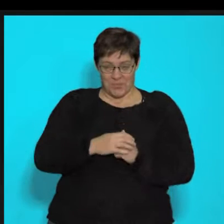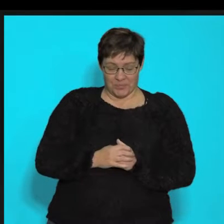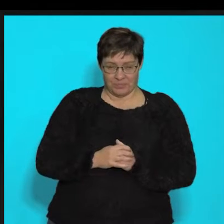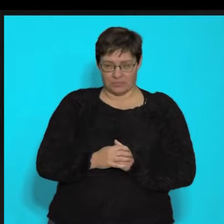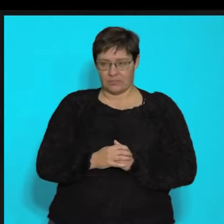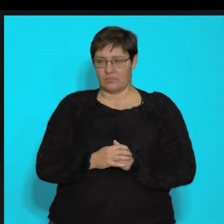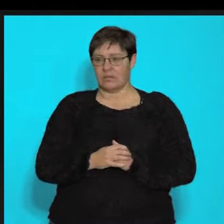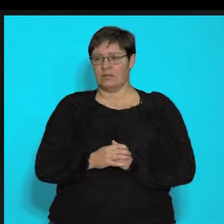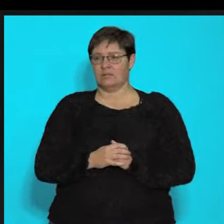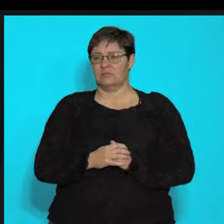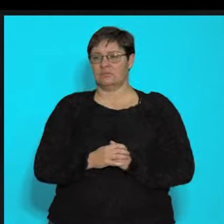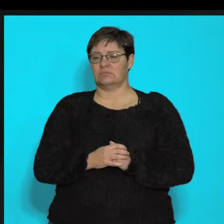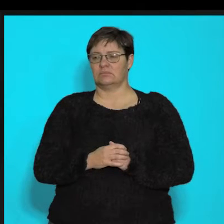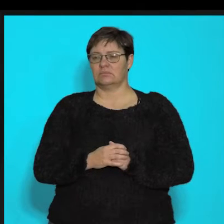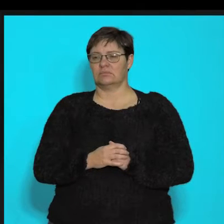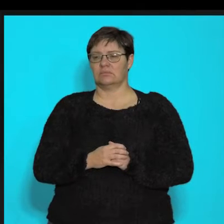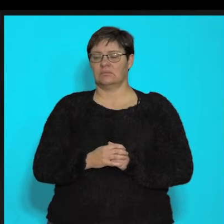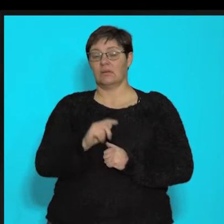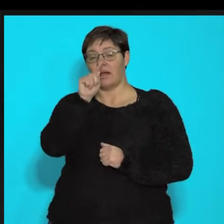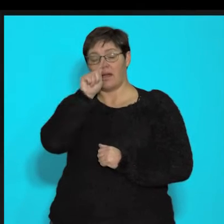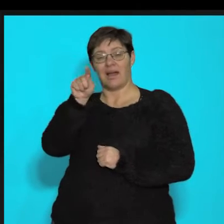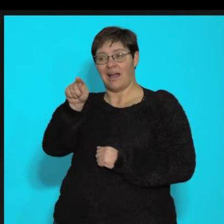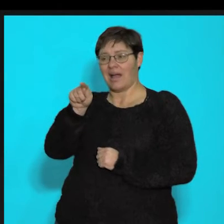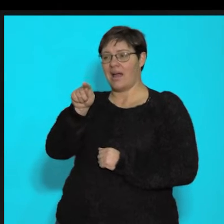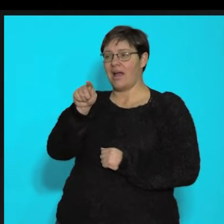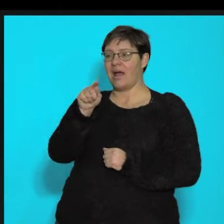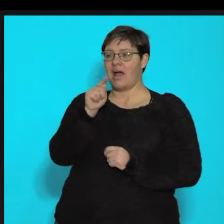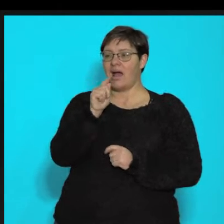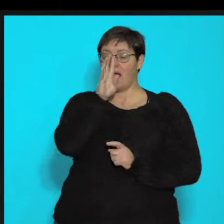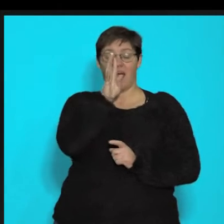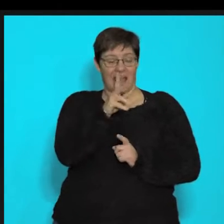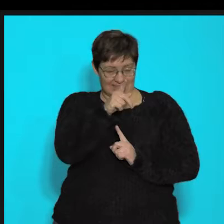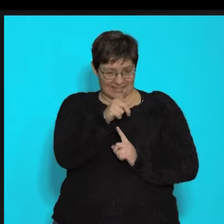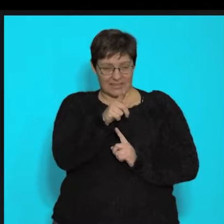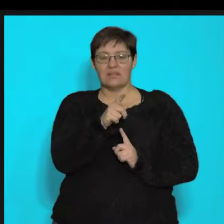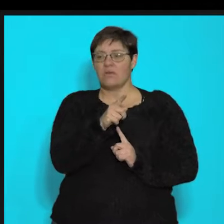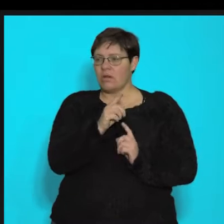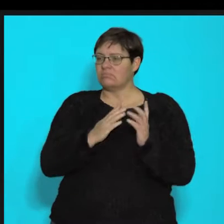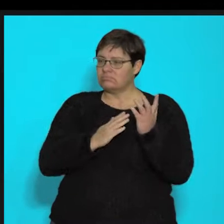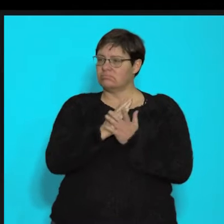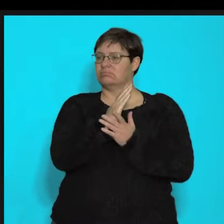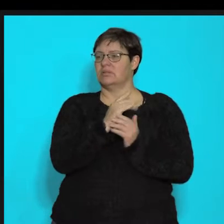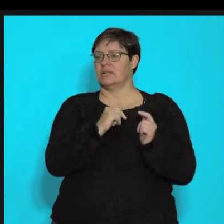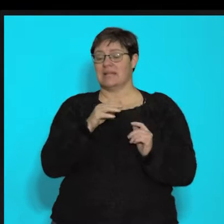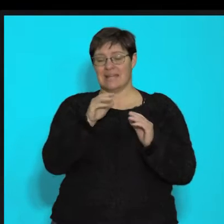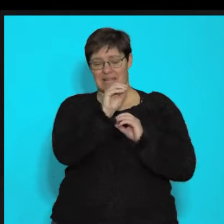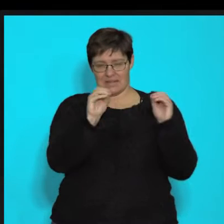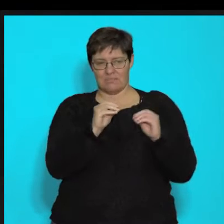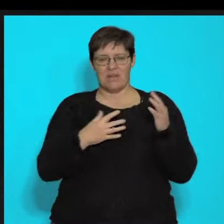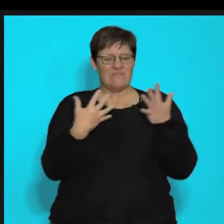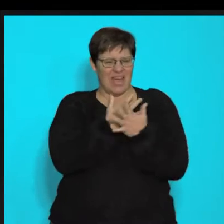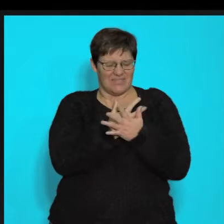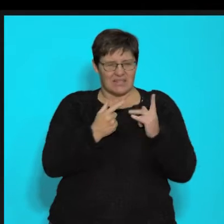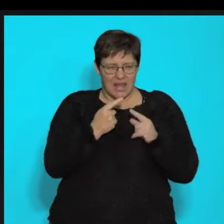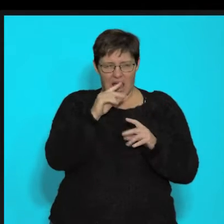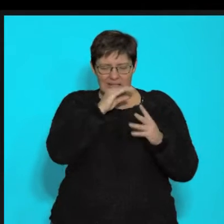Then when I go into, guys, have a look here. See those hairs again? That's them going nice and